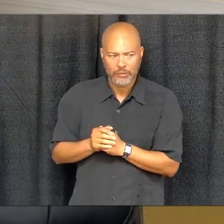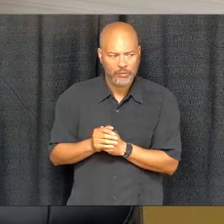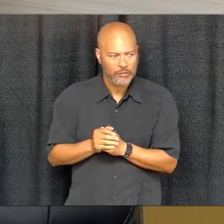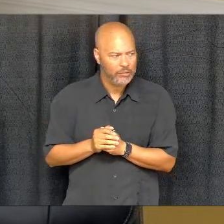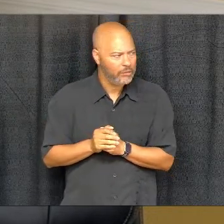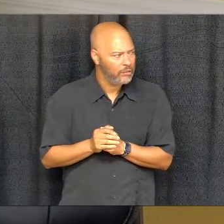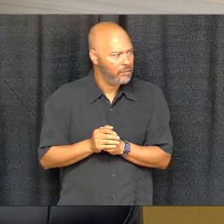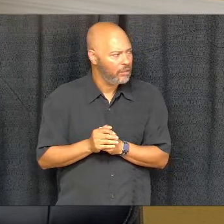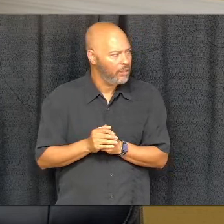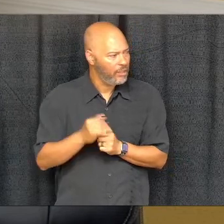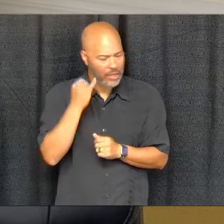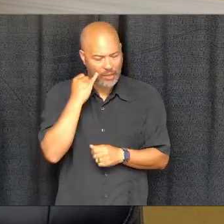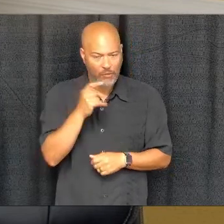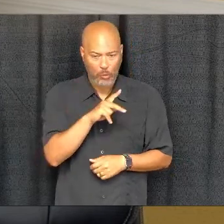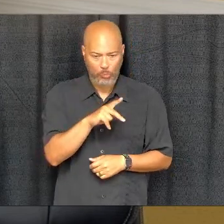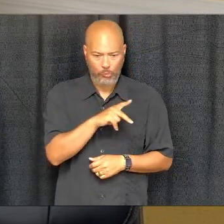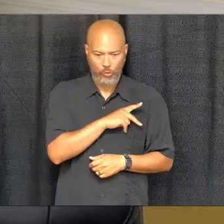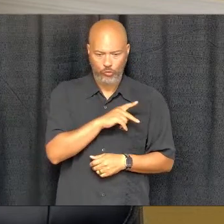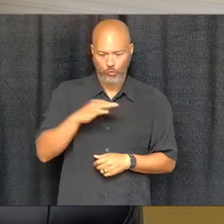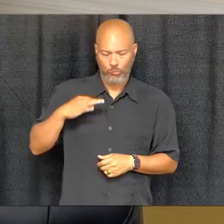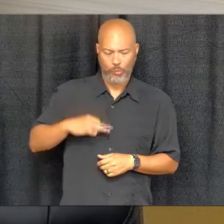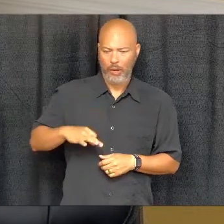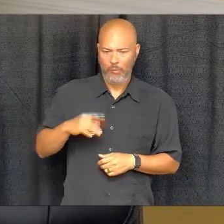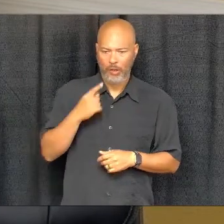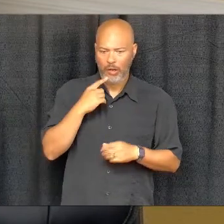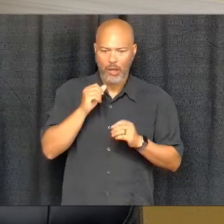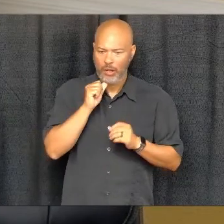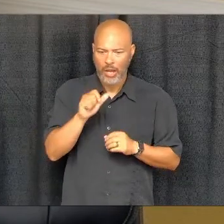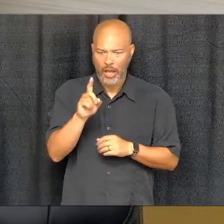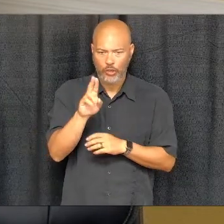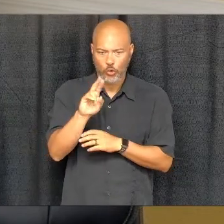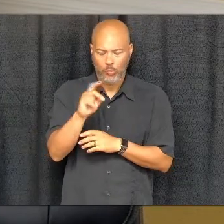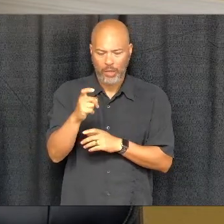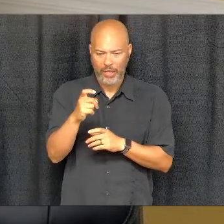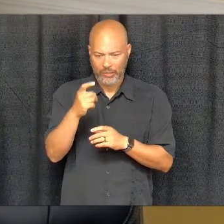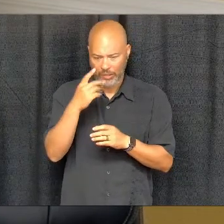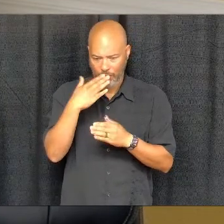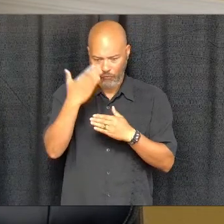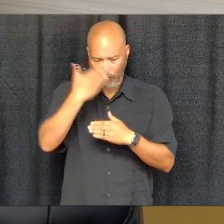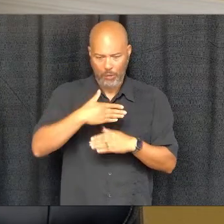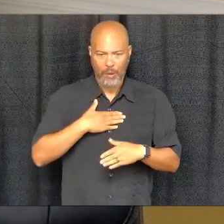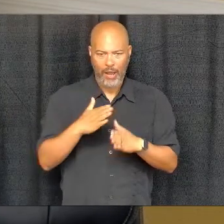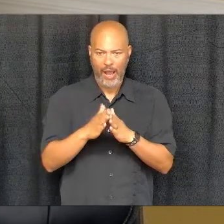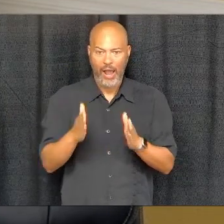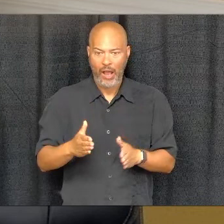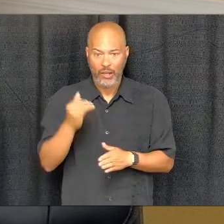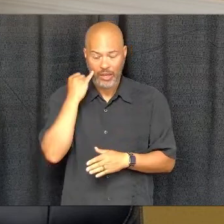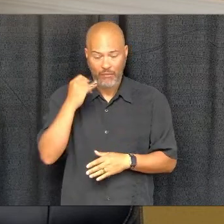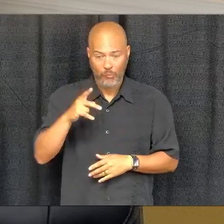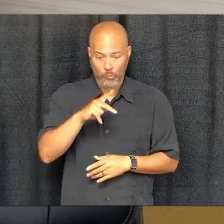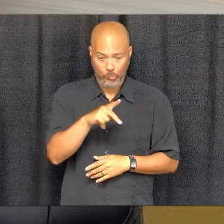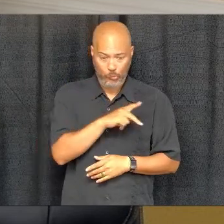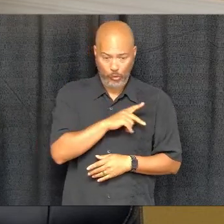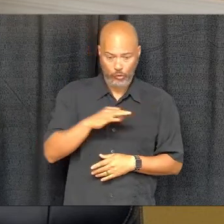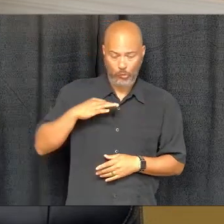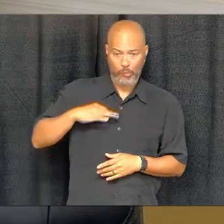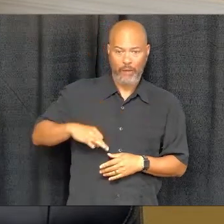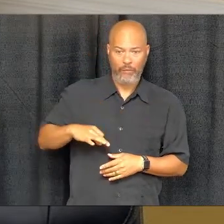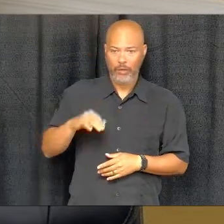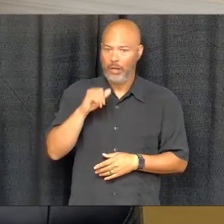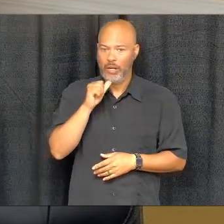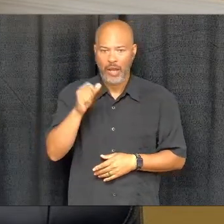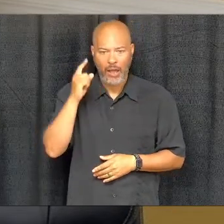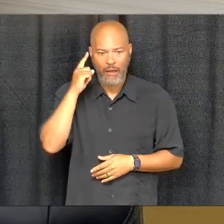If it was for personal gain, there would not be a duplex in front of my house. If it was for personal gain, there would not